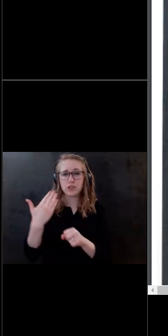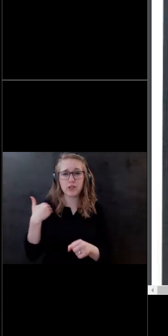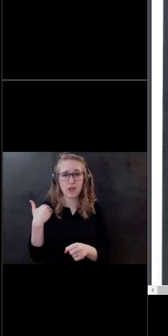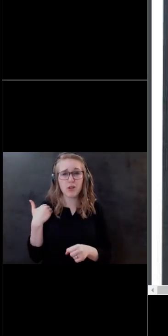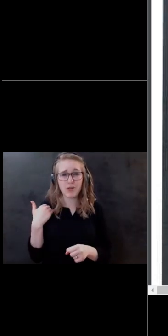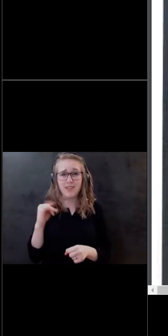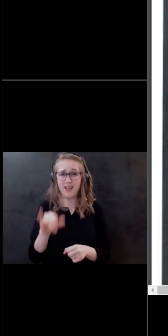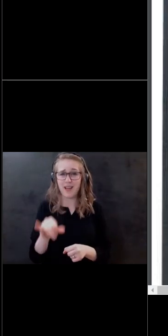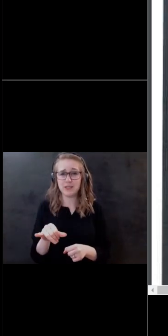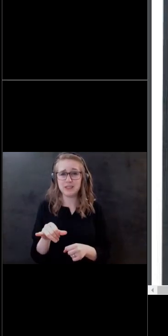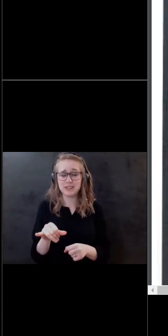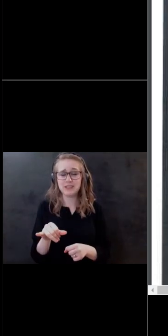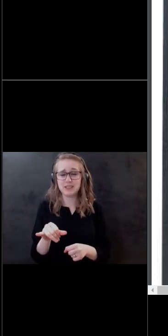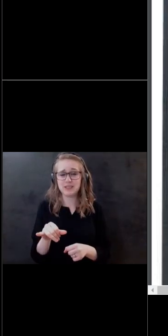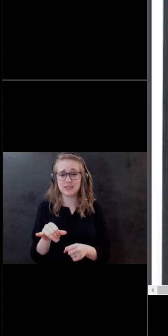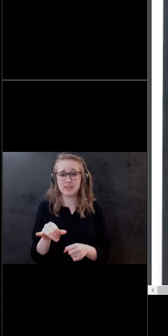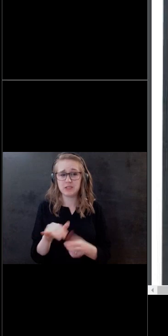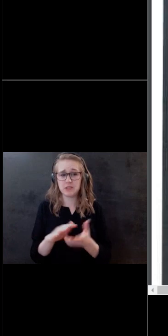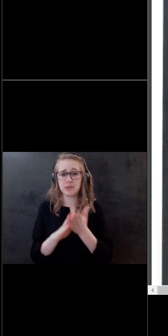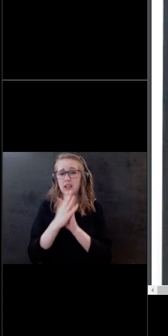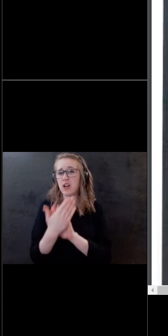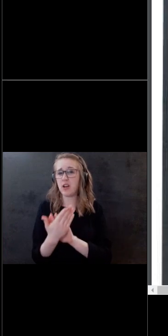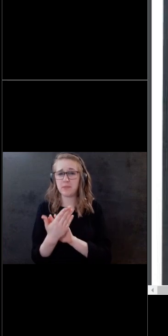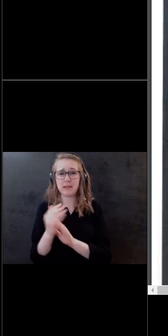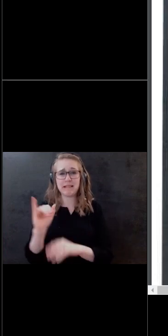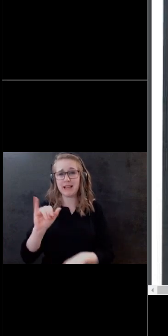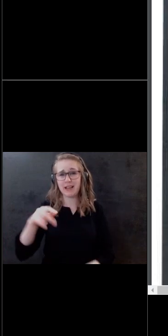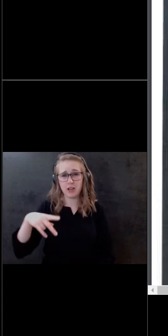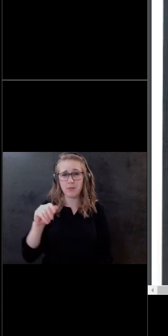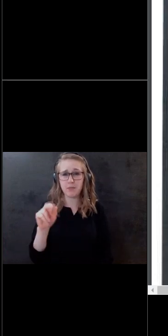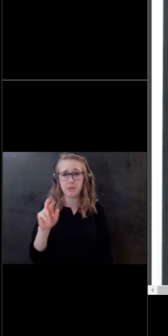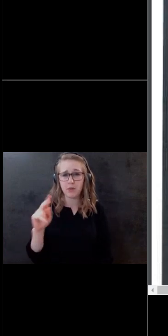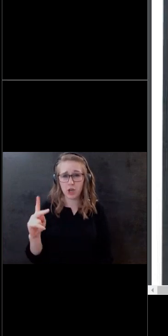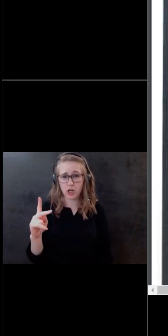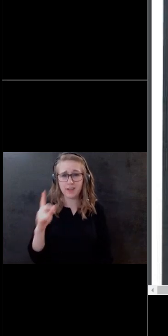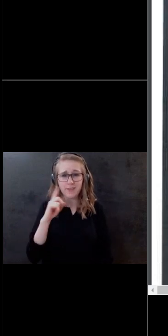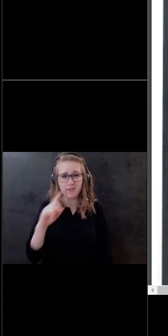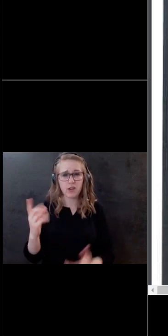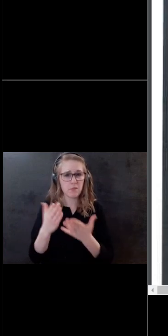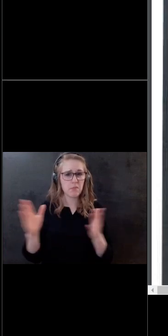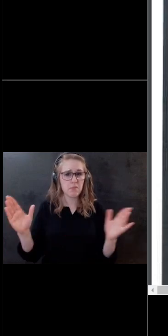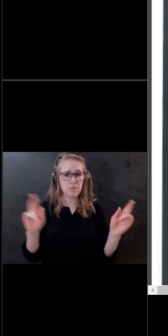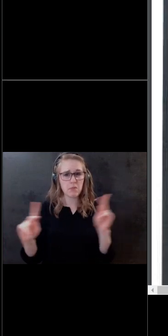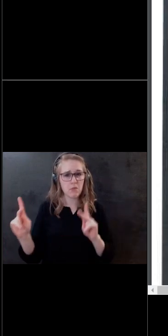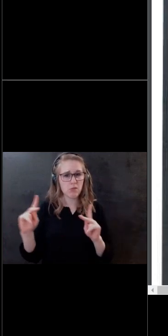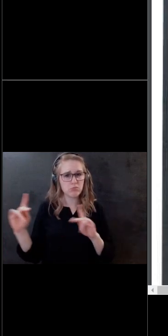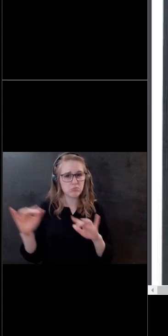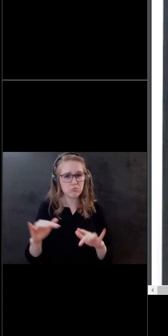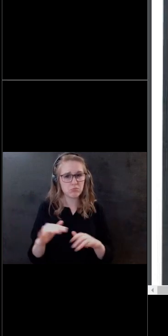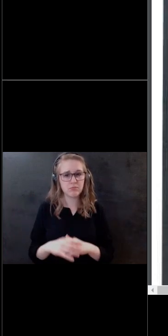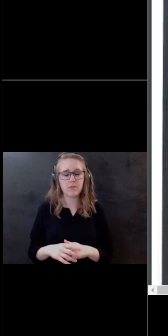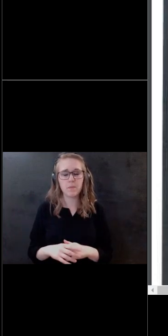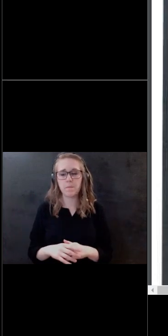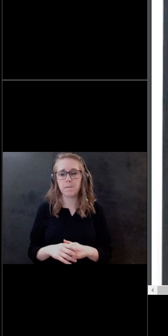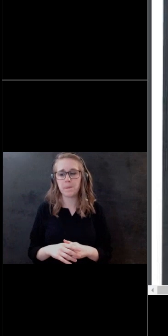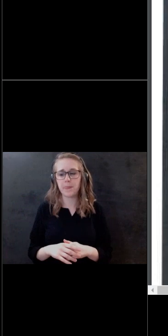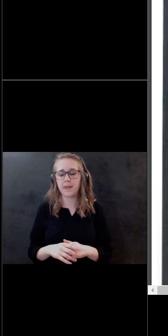was to be turned into some type of a park for the public. And there